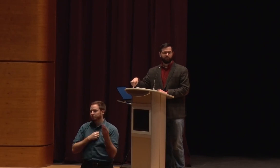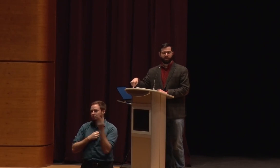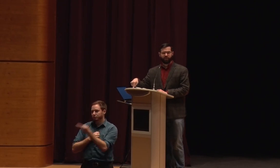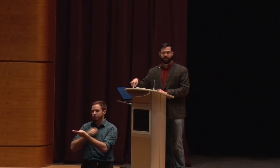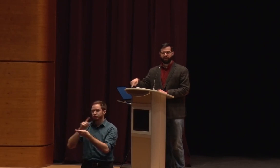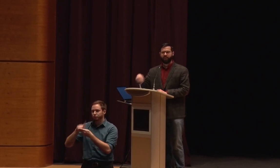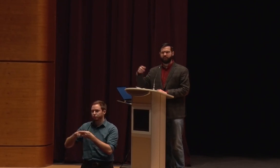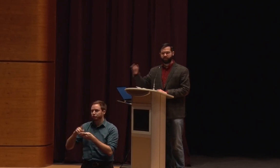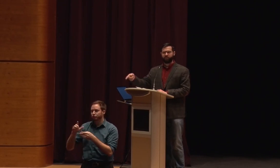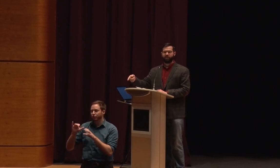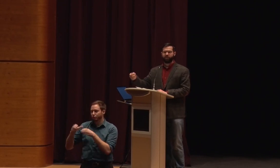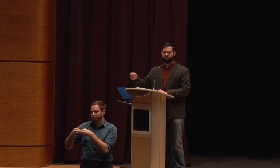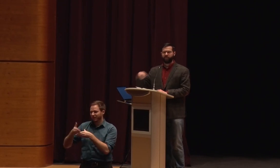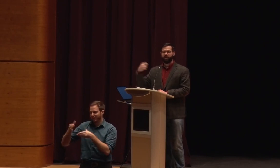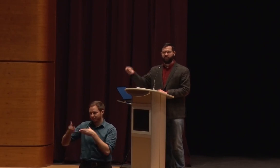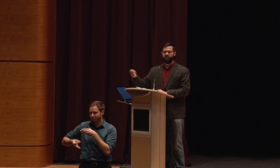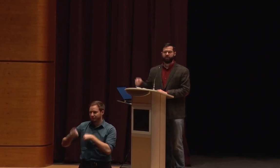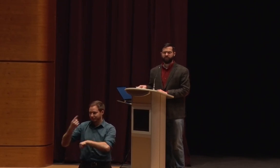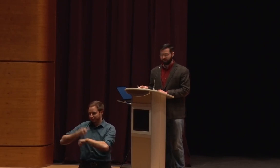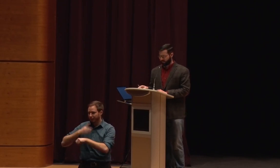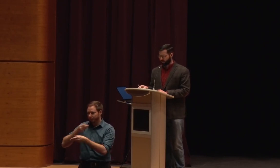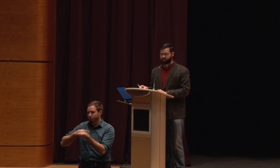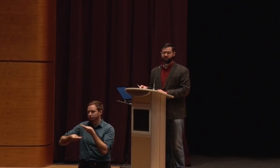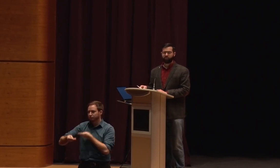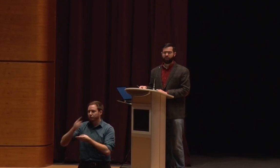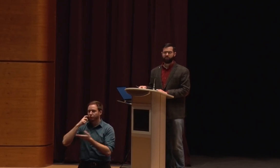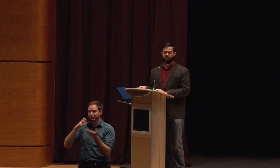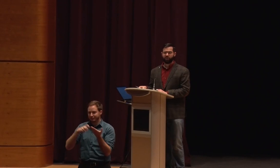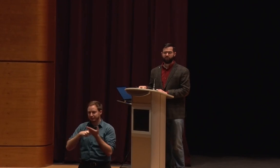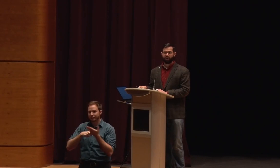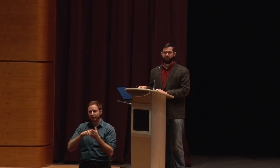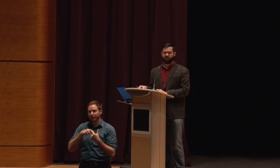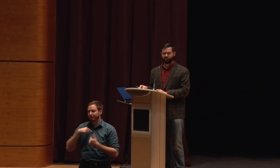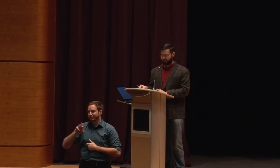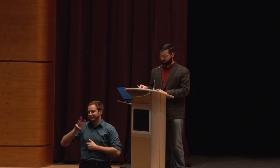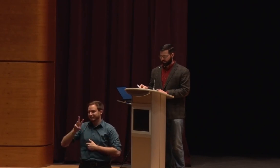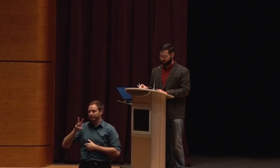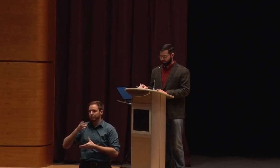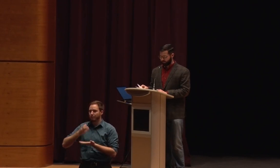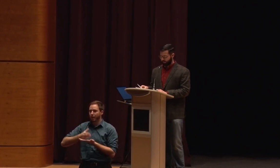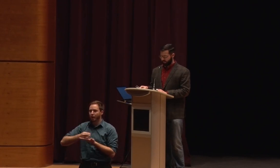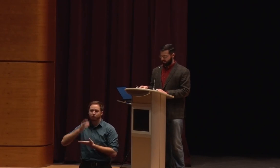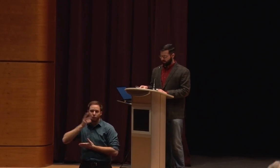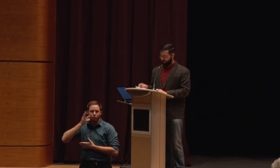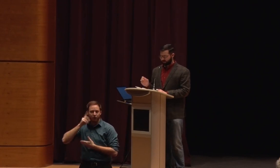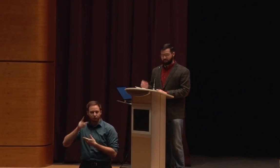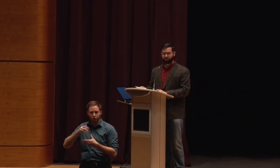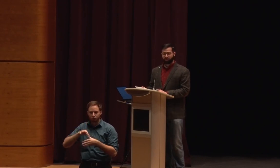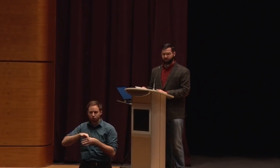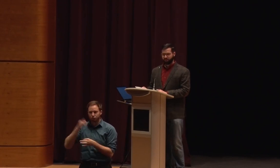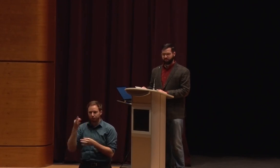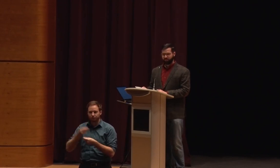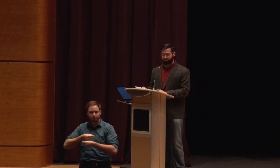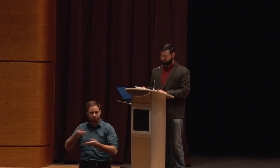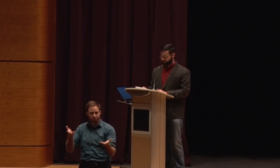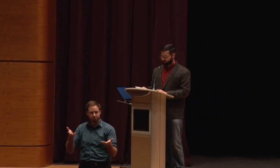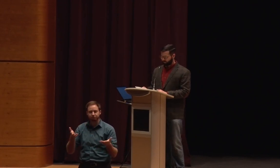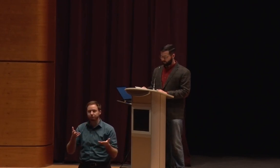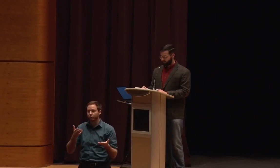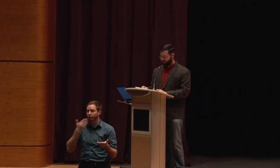the reception at the end of the day. That's how you'll get your ticket, and we have 6 bottles of wine to raffle off, so that's pretty great. All right, so thanks for bearing